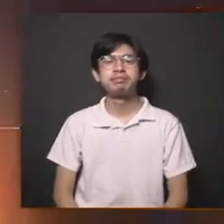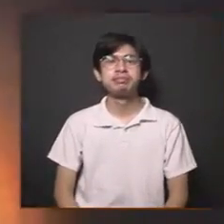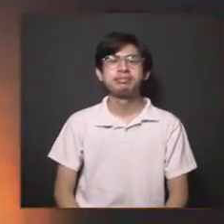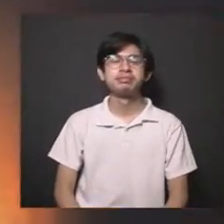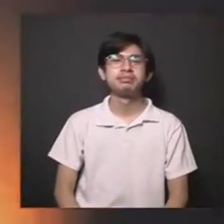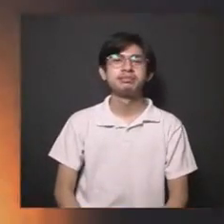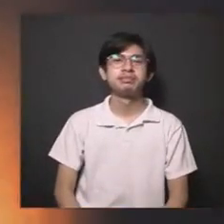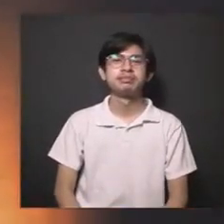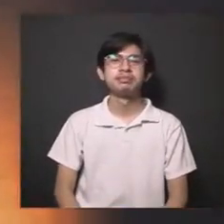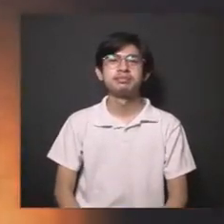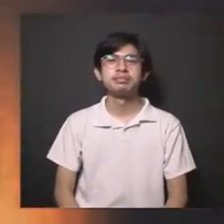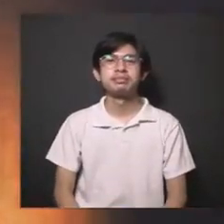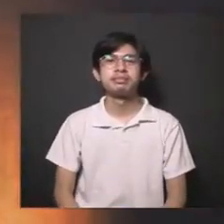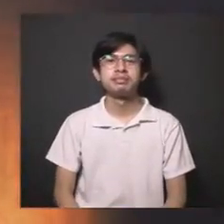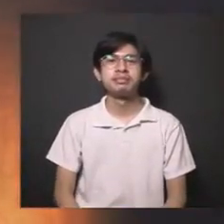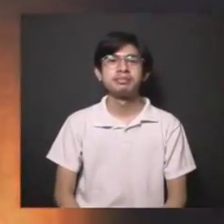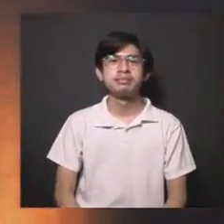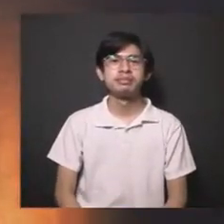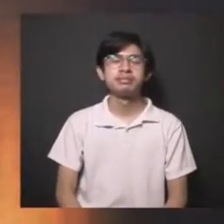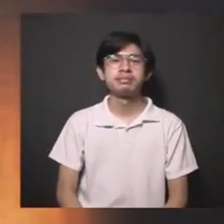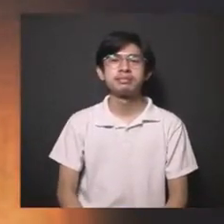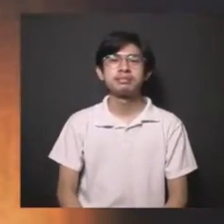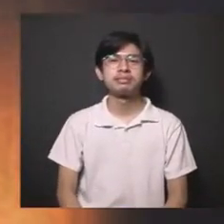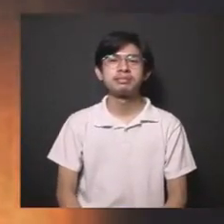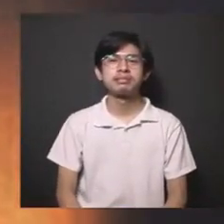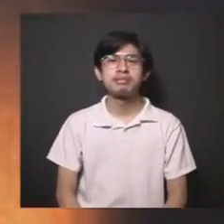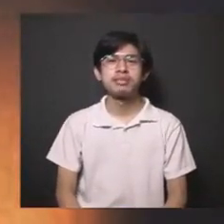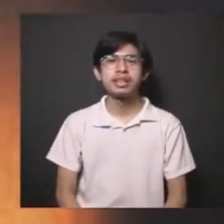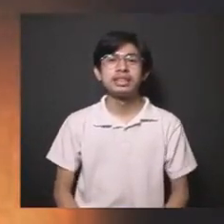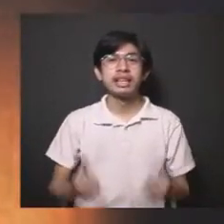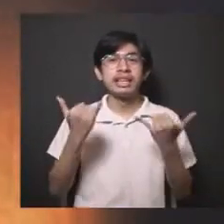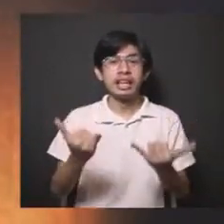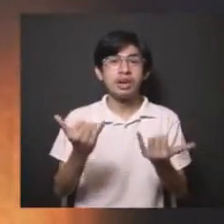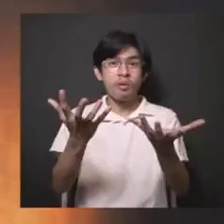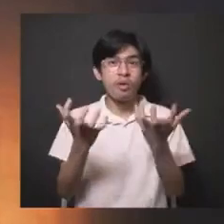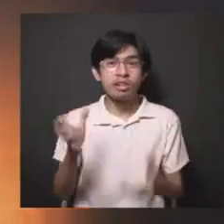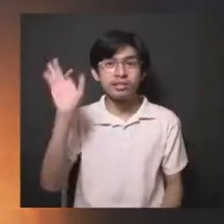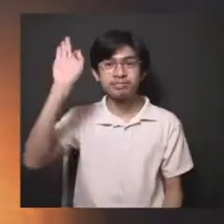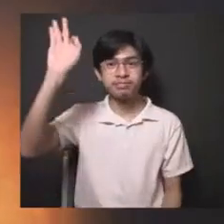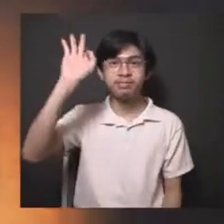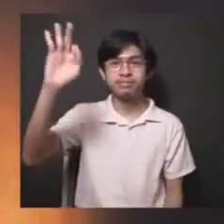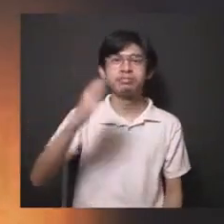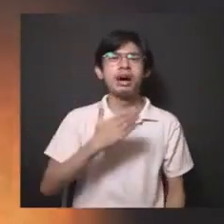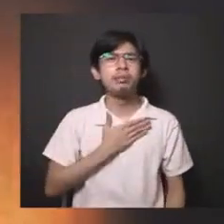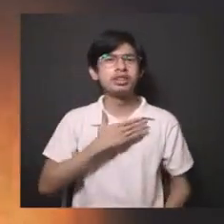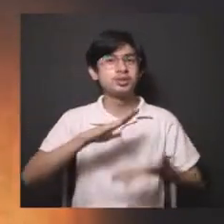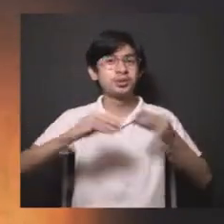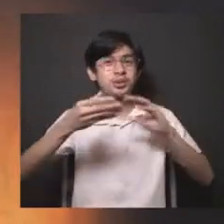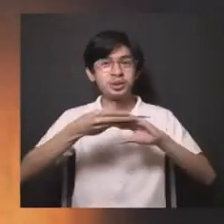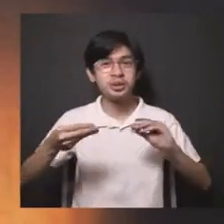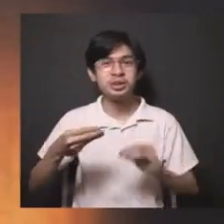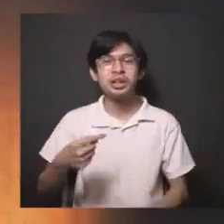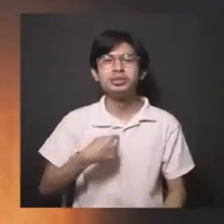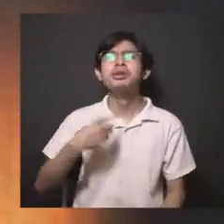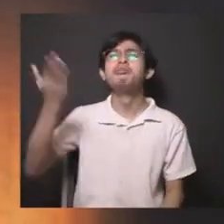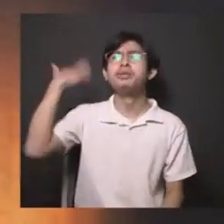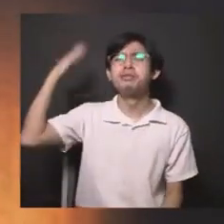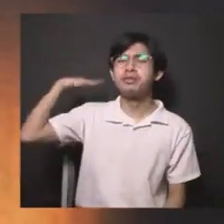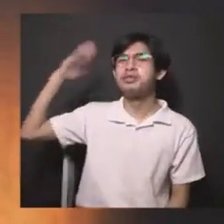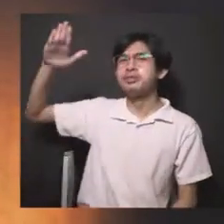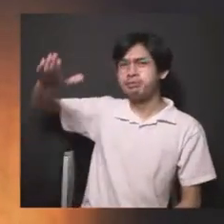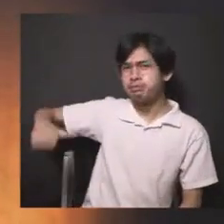Today I want to share a bit on my story. When I was a kid growing up,